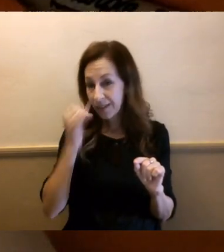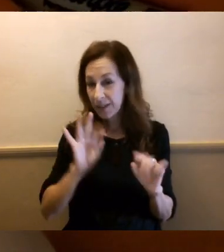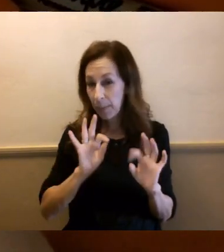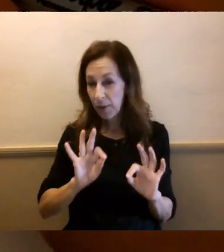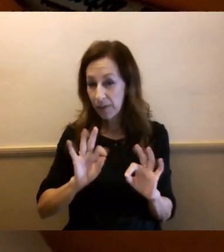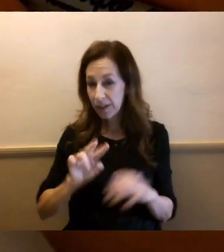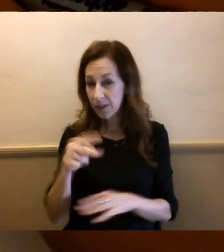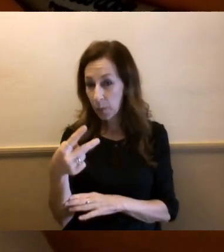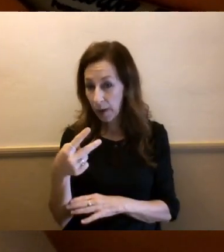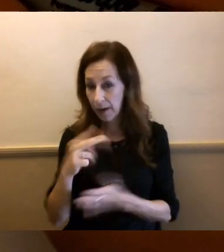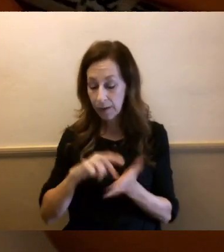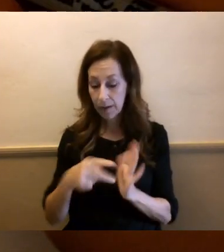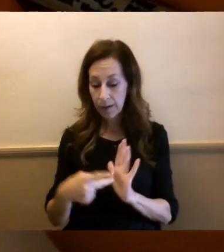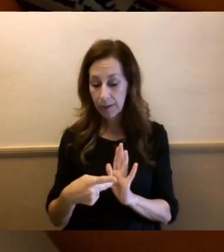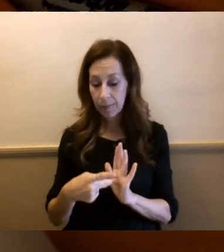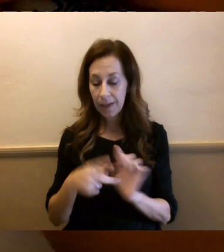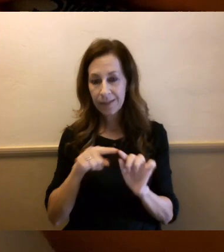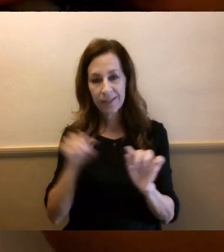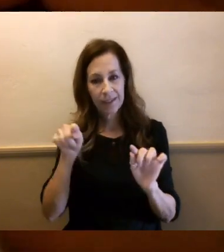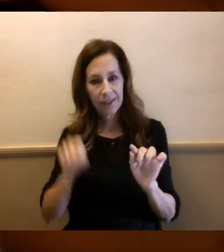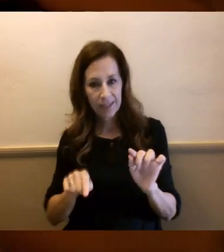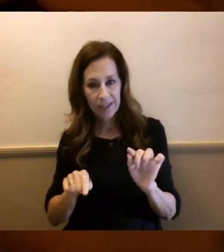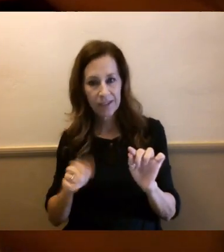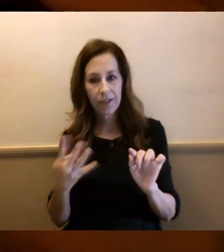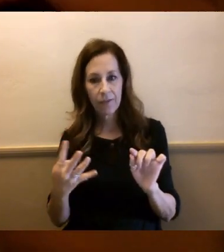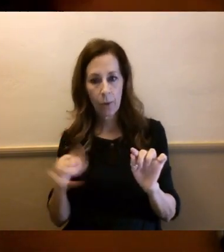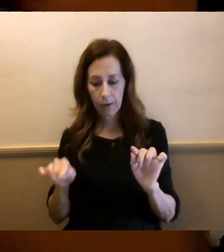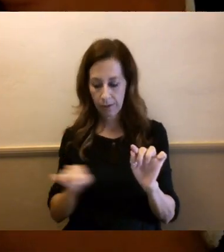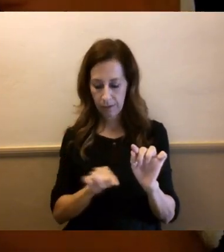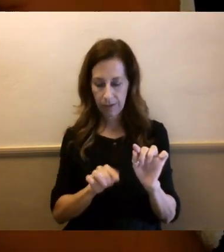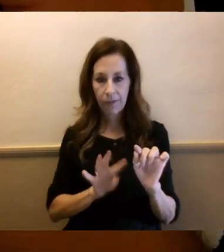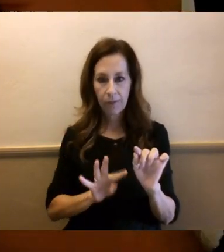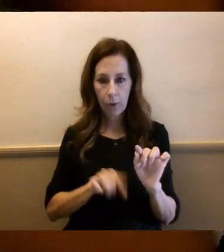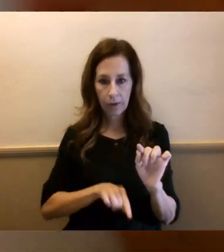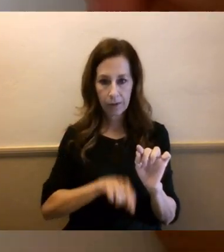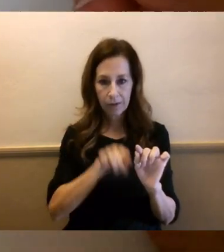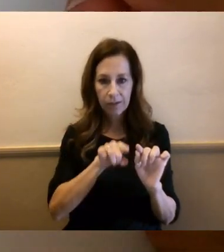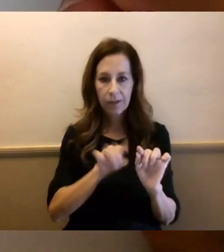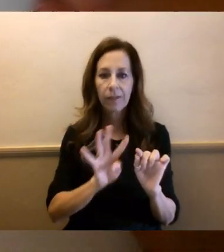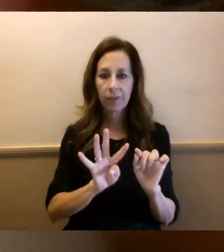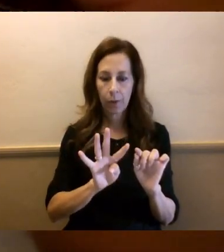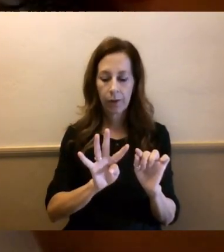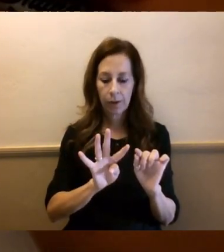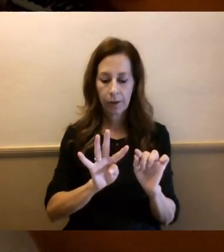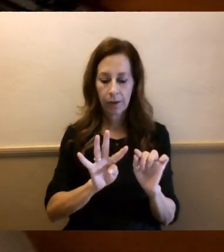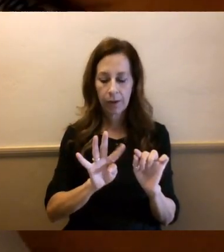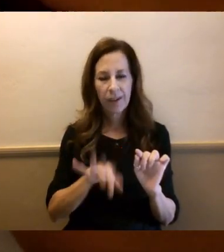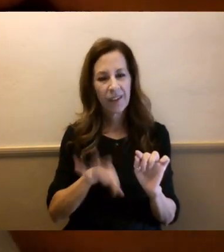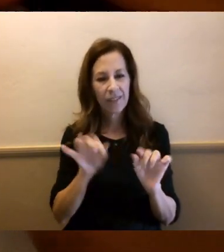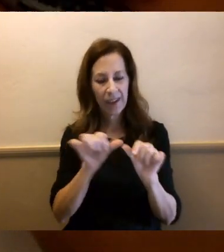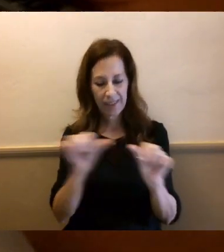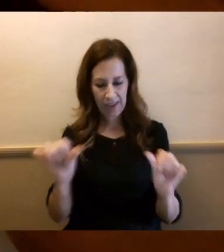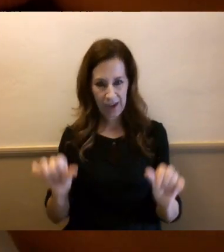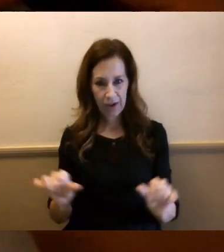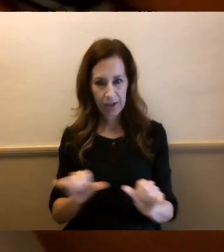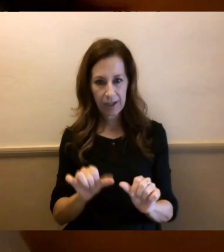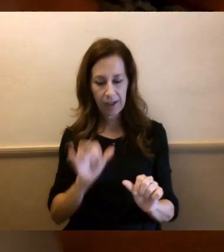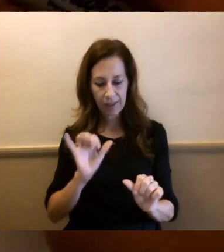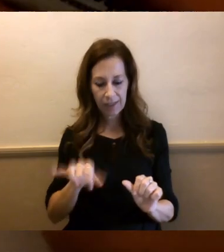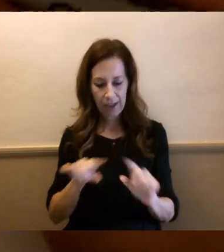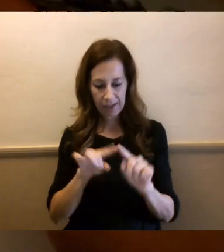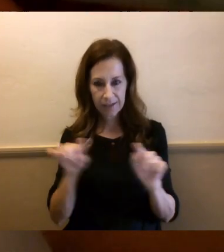perfect square, that means this side is also 4. So is this one, and so is this one. If I find the area of